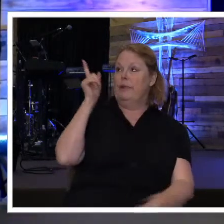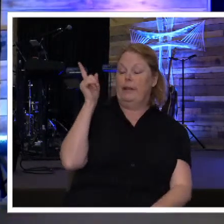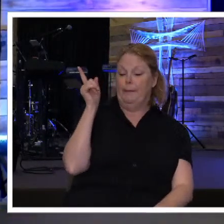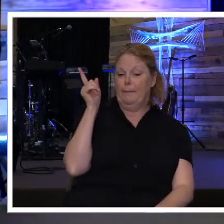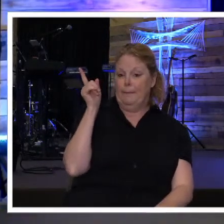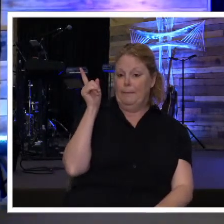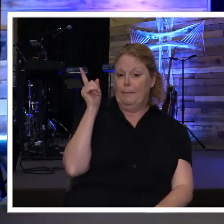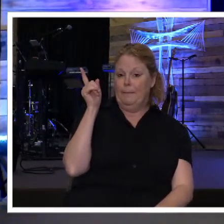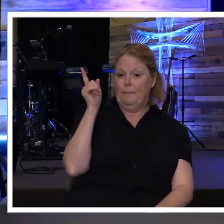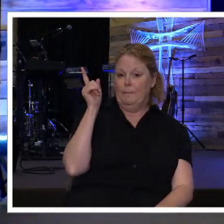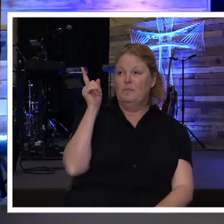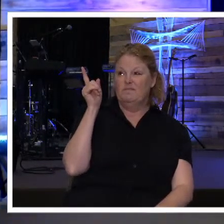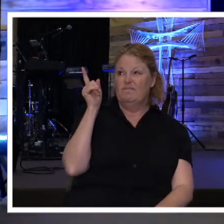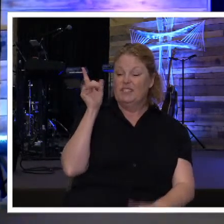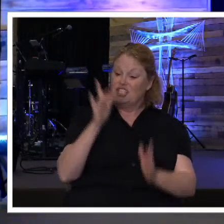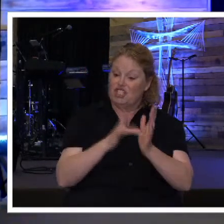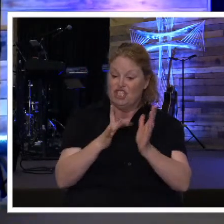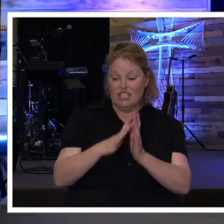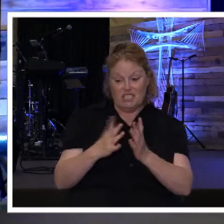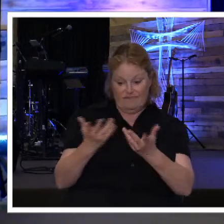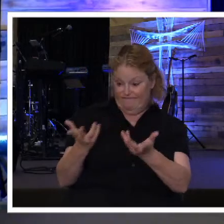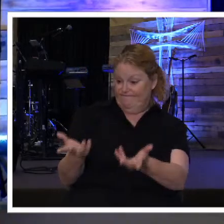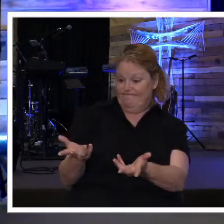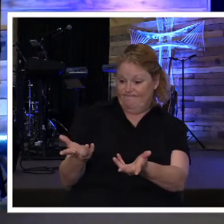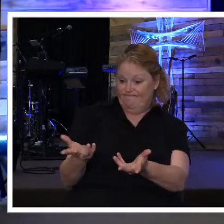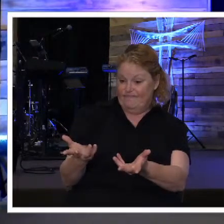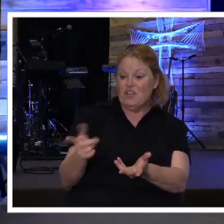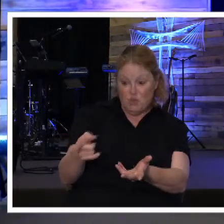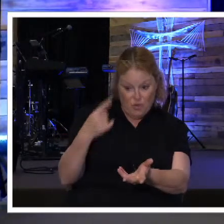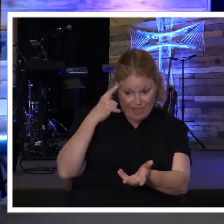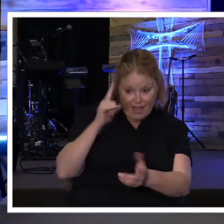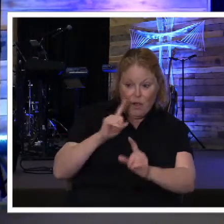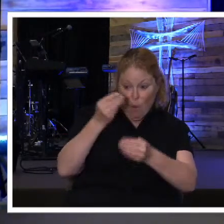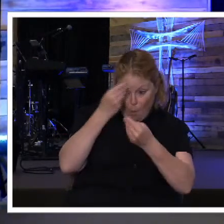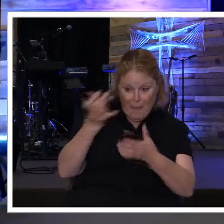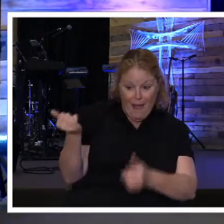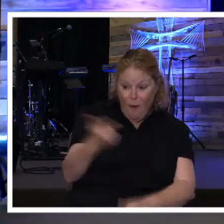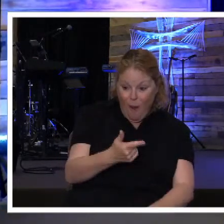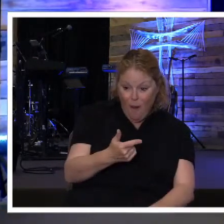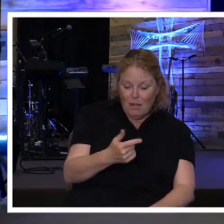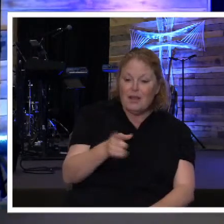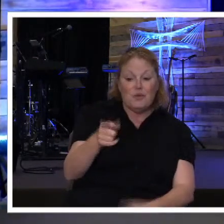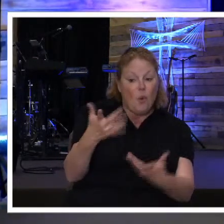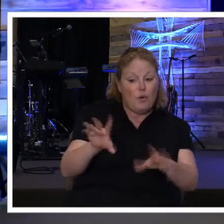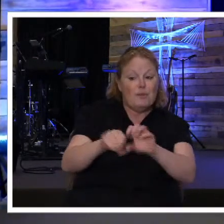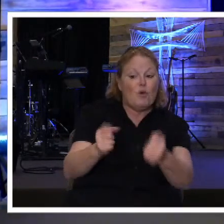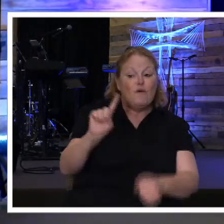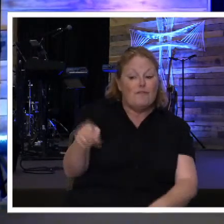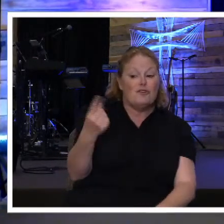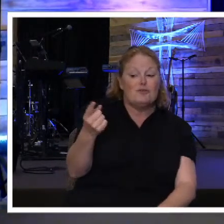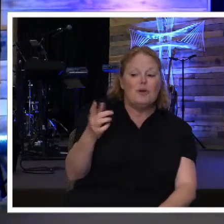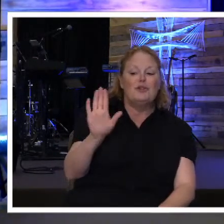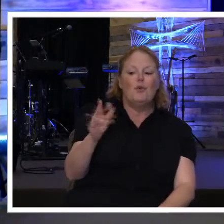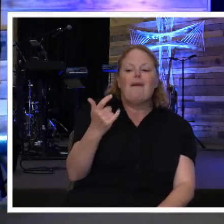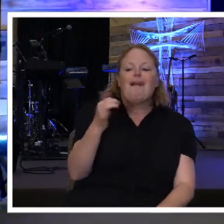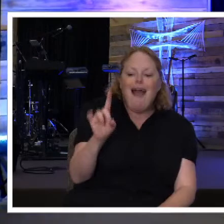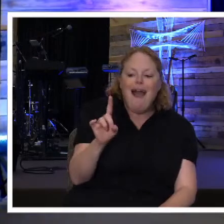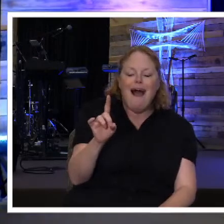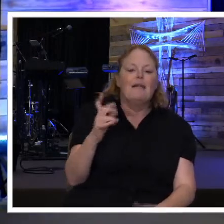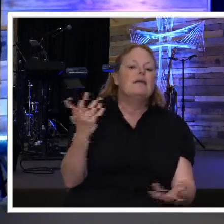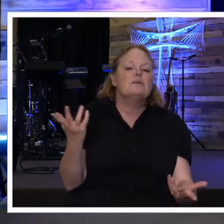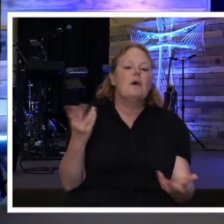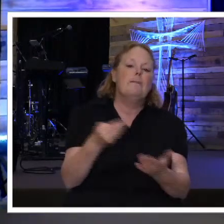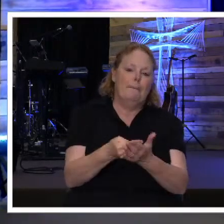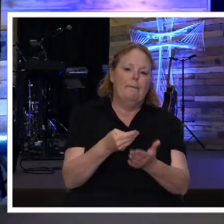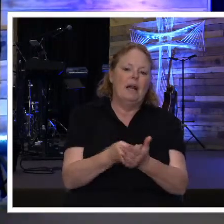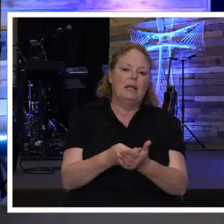And theologically, Jesus showed the young man that he had not obeyed all the commandments. He couldn't even get past the first one. And that he